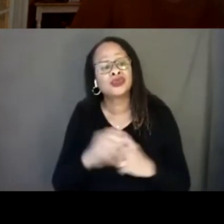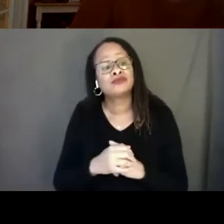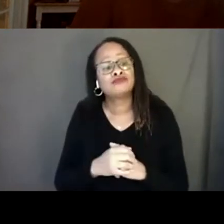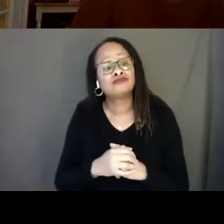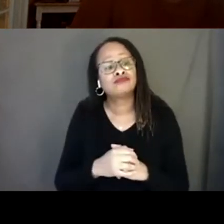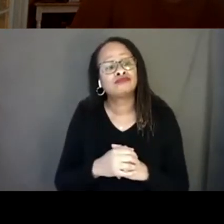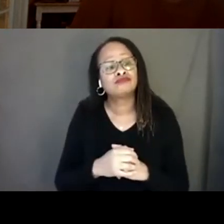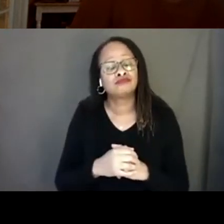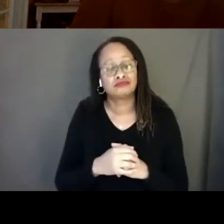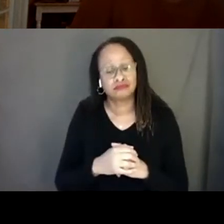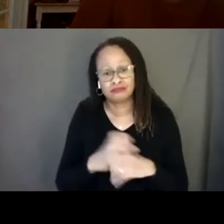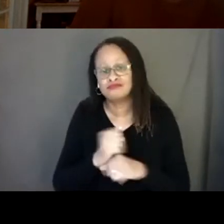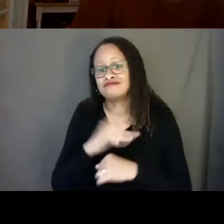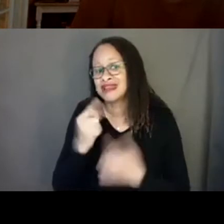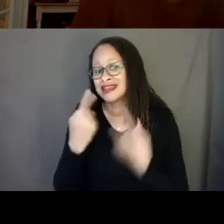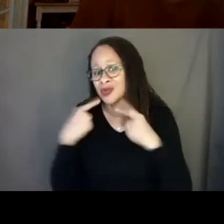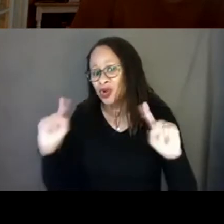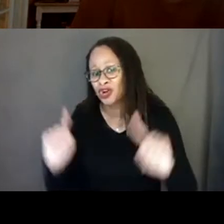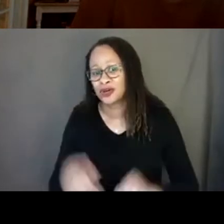you know, to make it work.